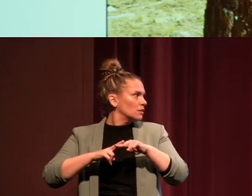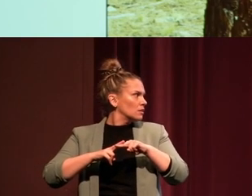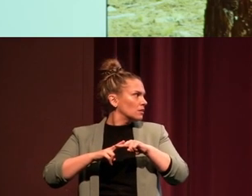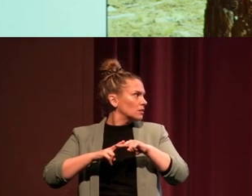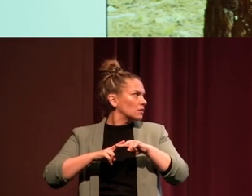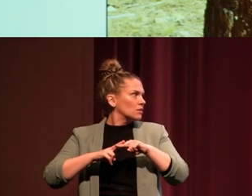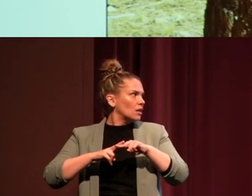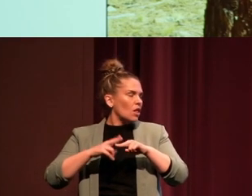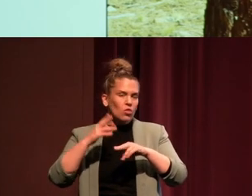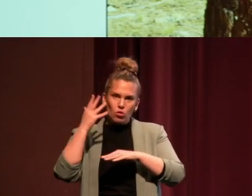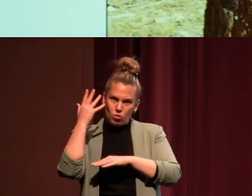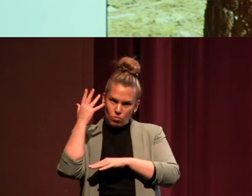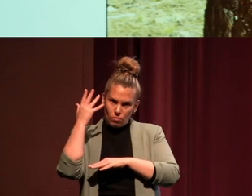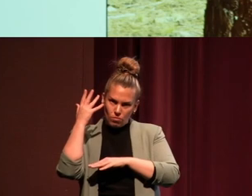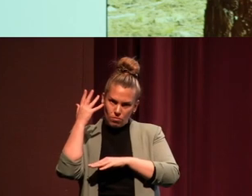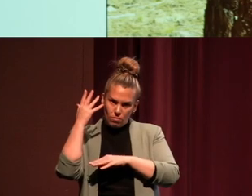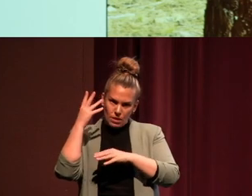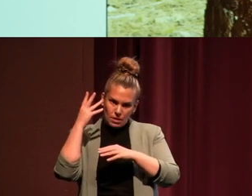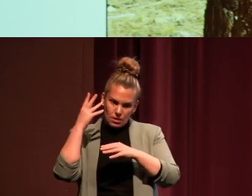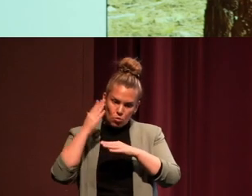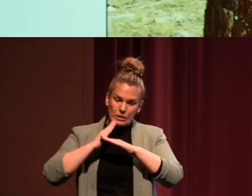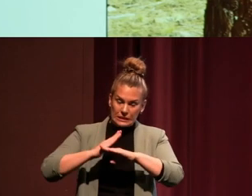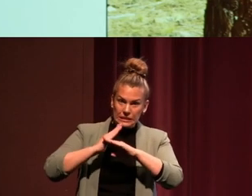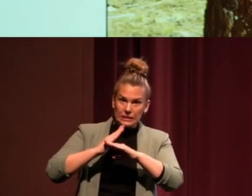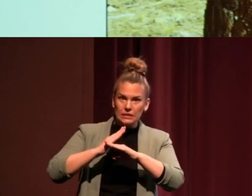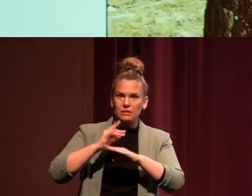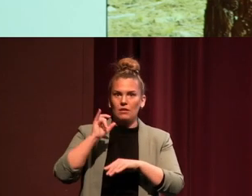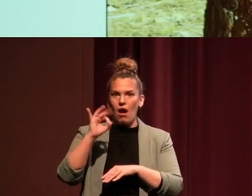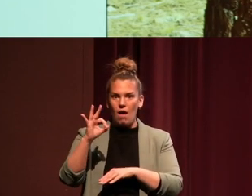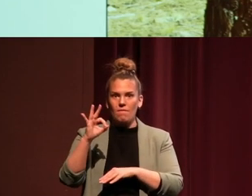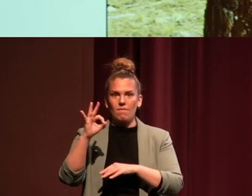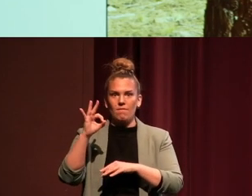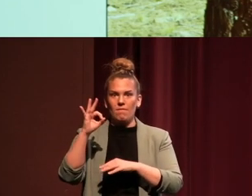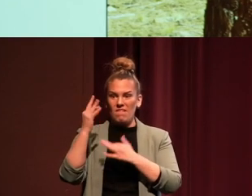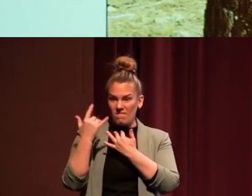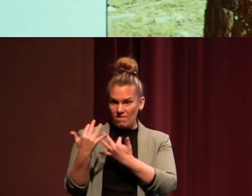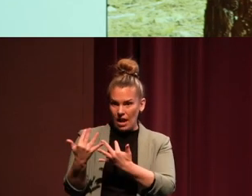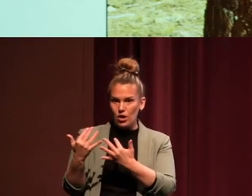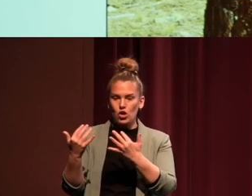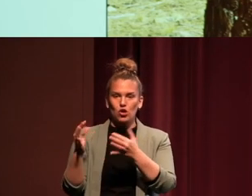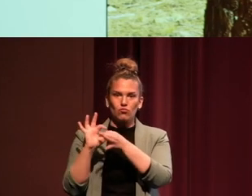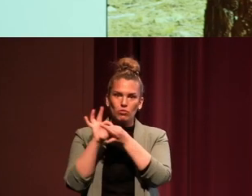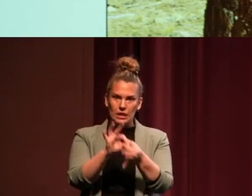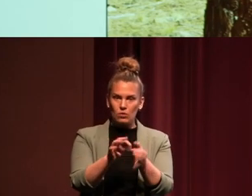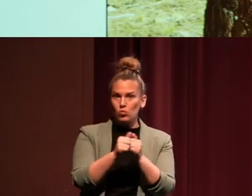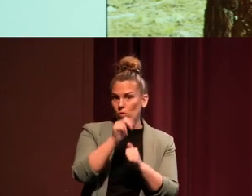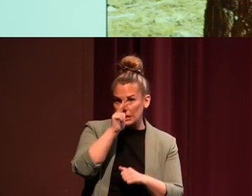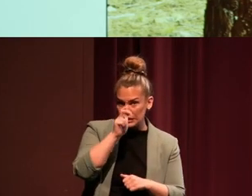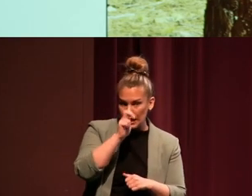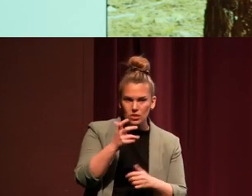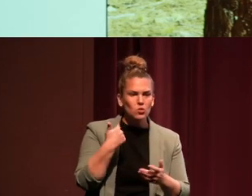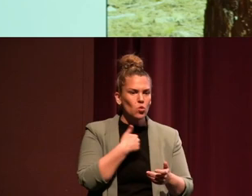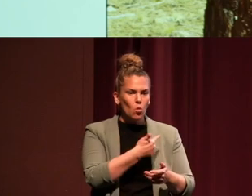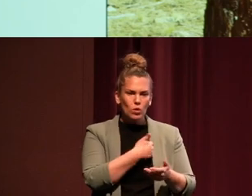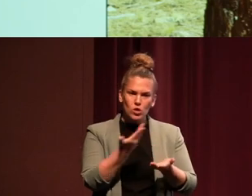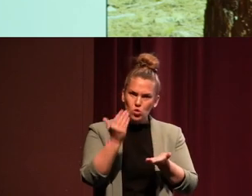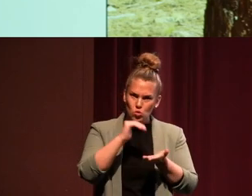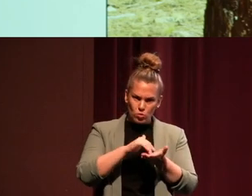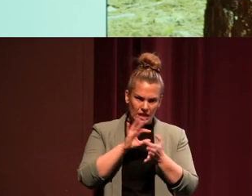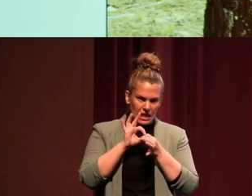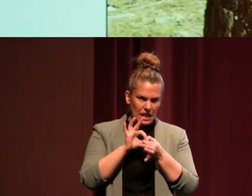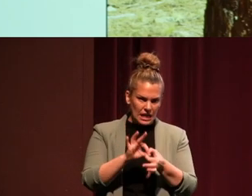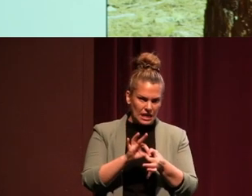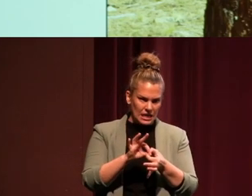It means that these trees are much more resistant to fire and insects. We are relinking that characteristic pattern